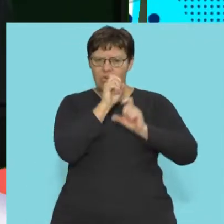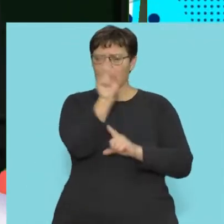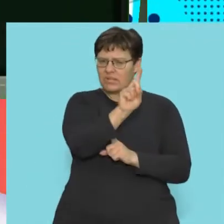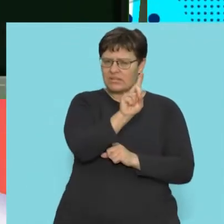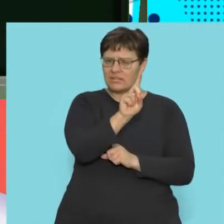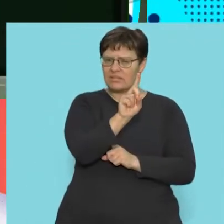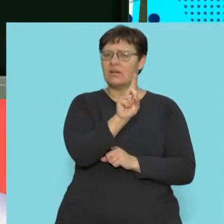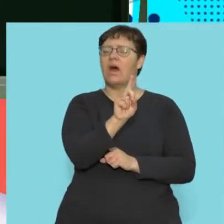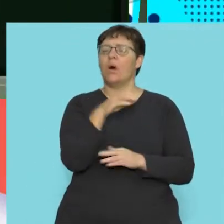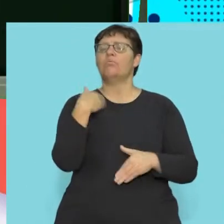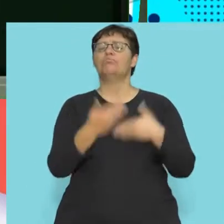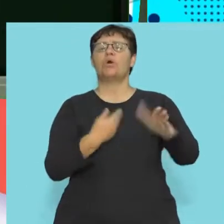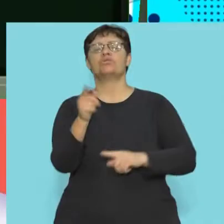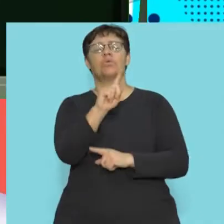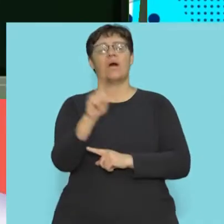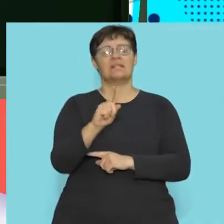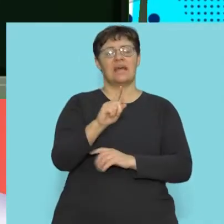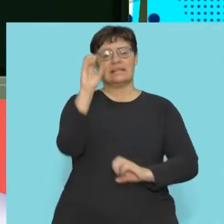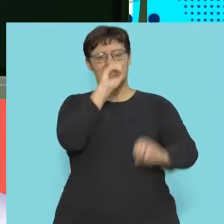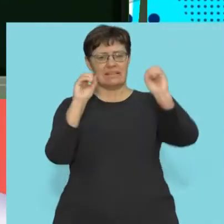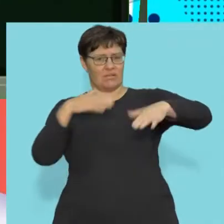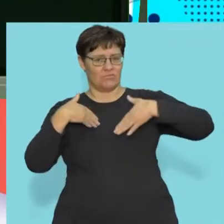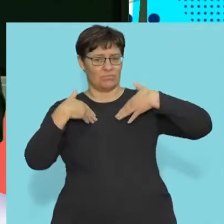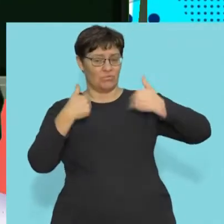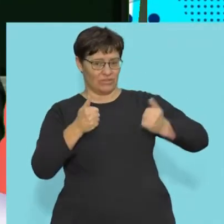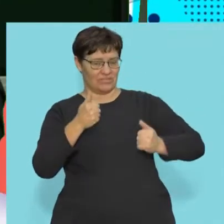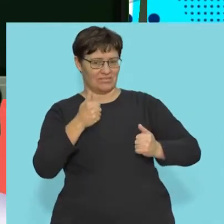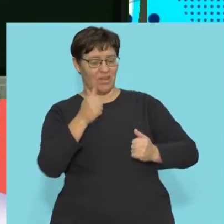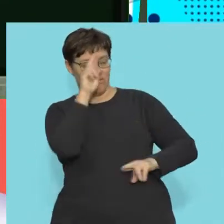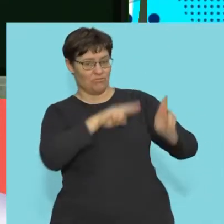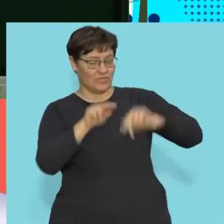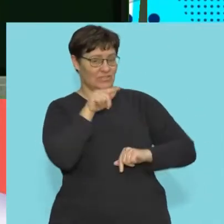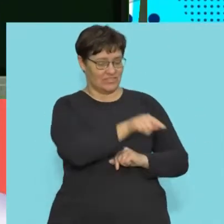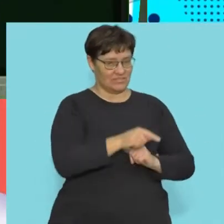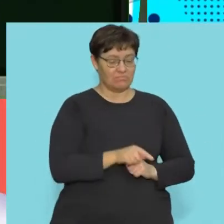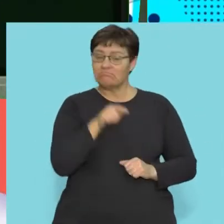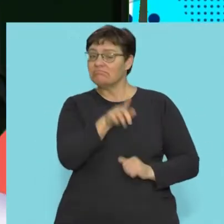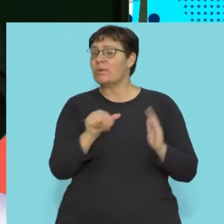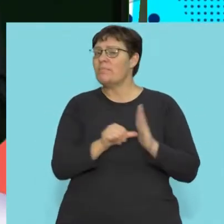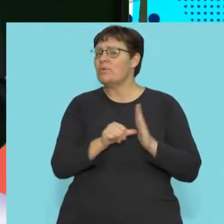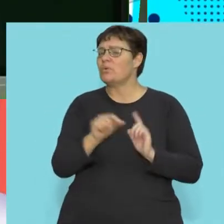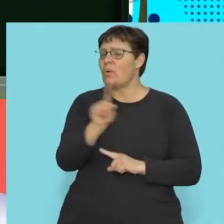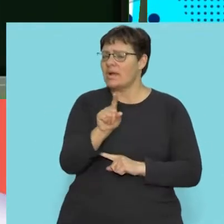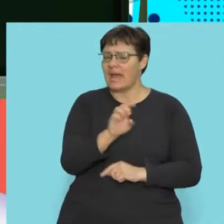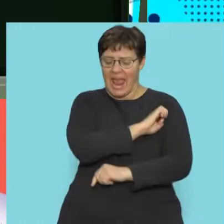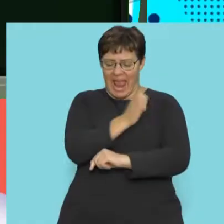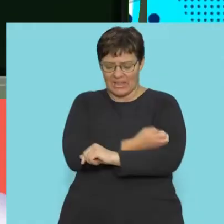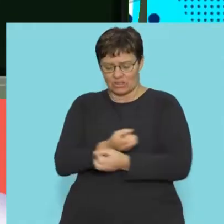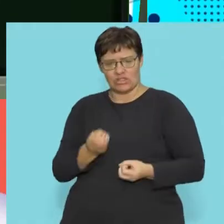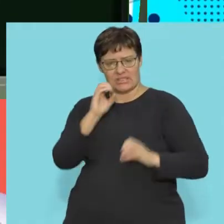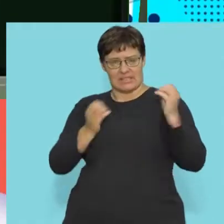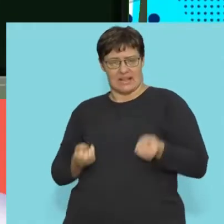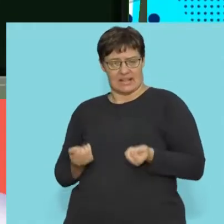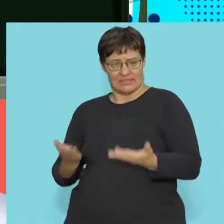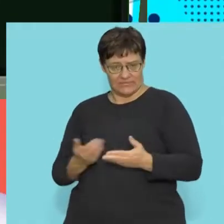going to be focusing on a revision of the process of cellular respiration. We know that cellular respiration is crucial to